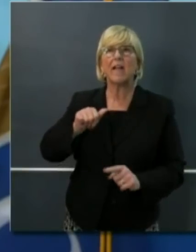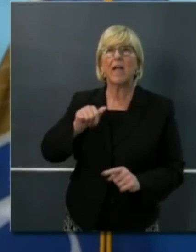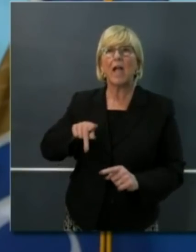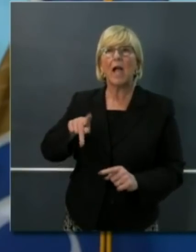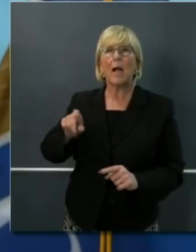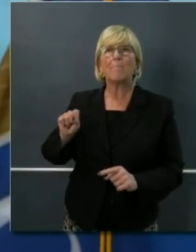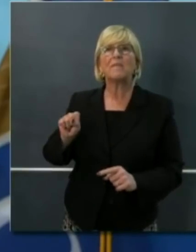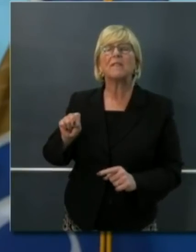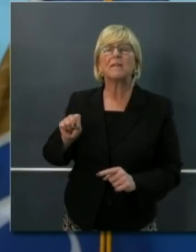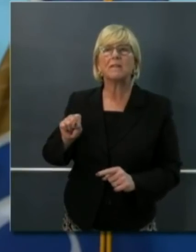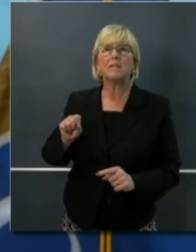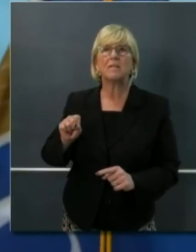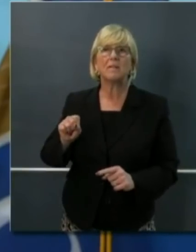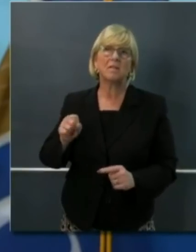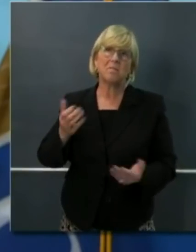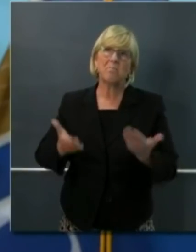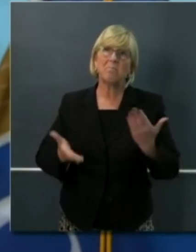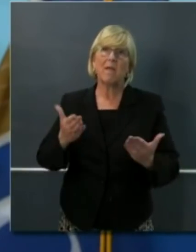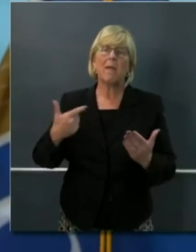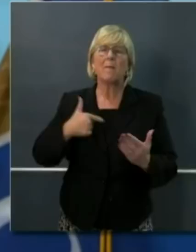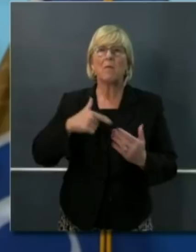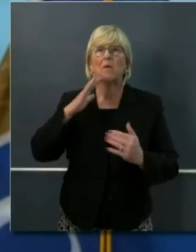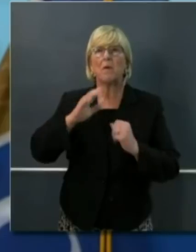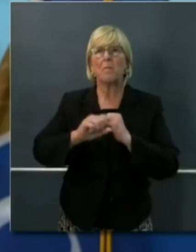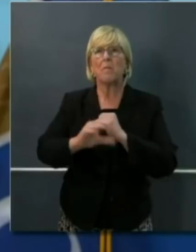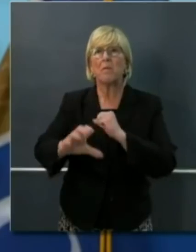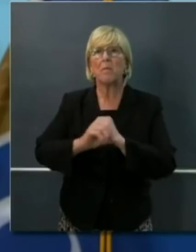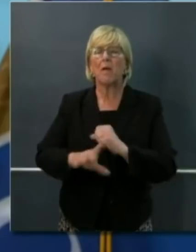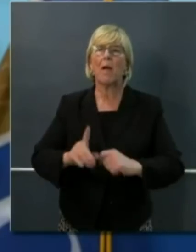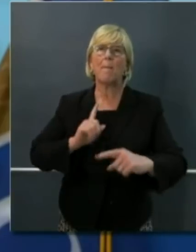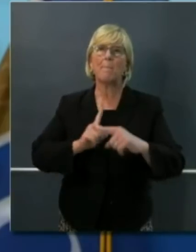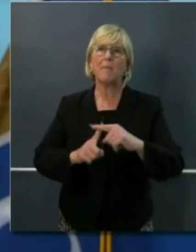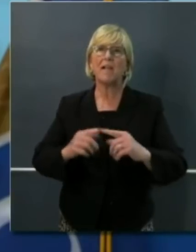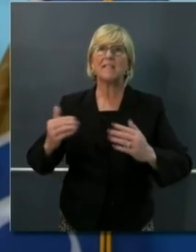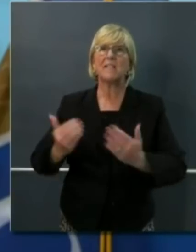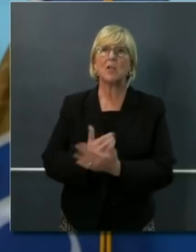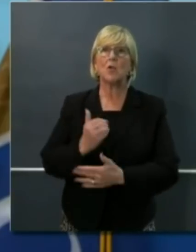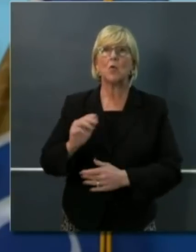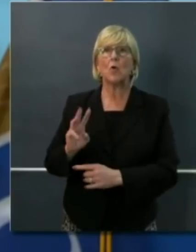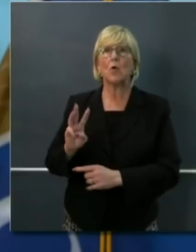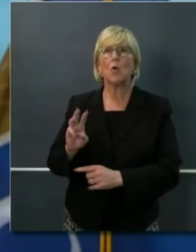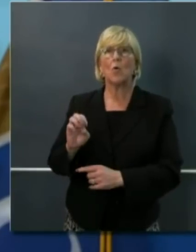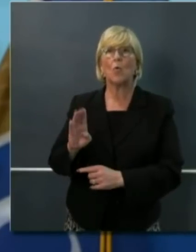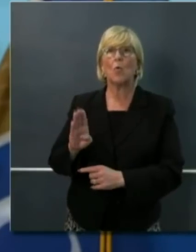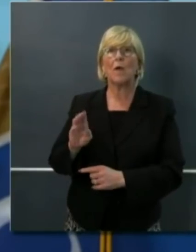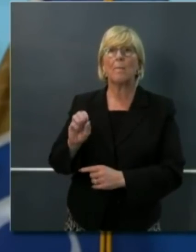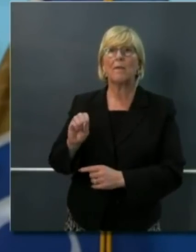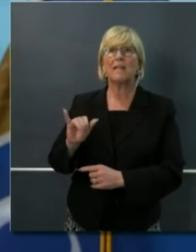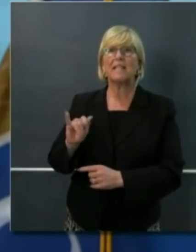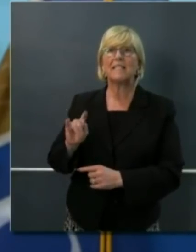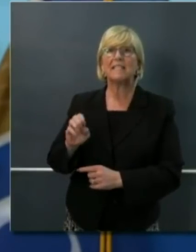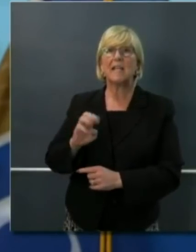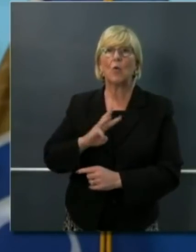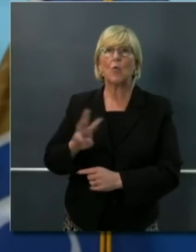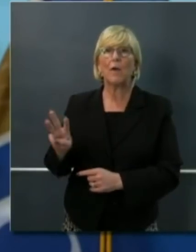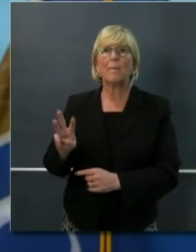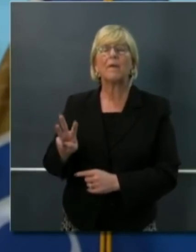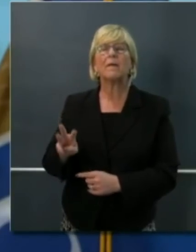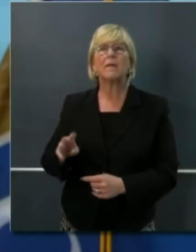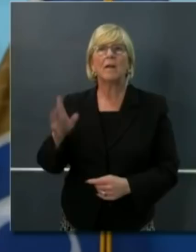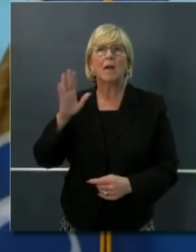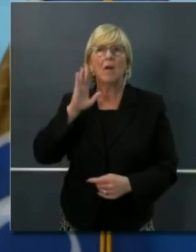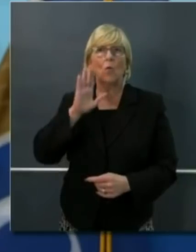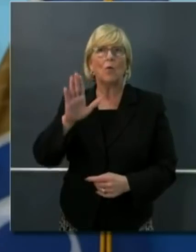other apps that we'll be promoting, including a new website and application that we'll be laying out and previewing this